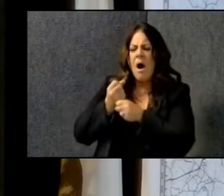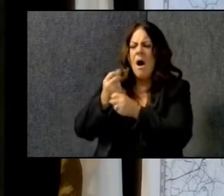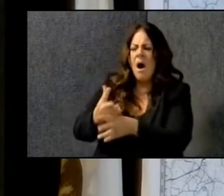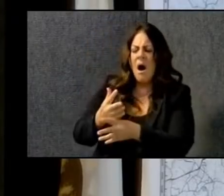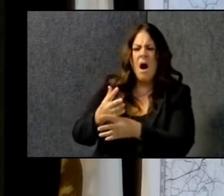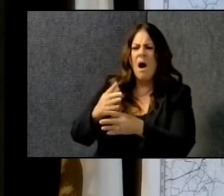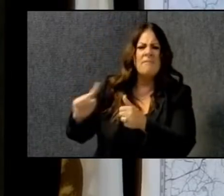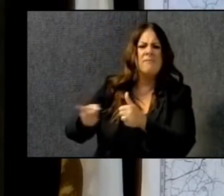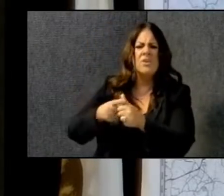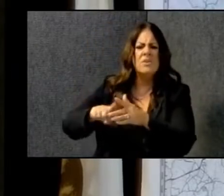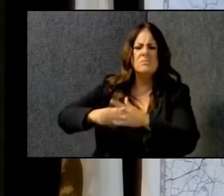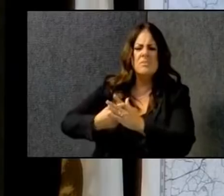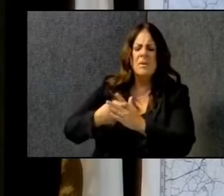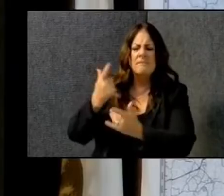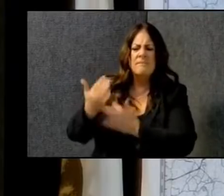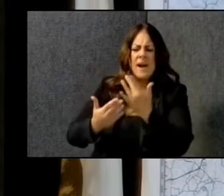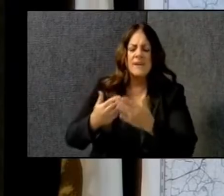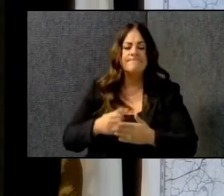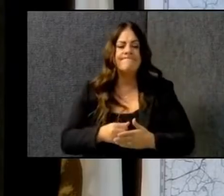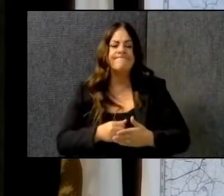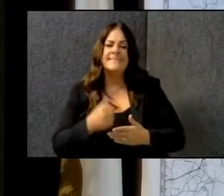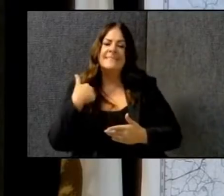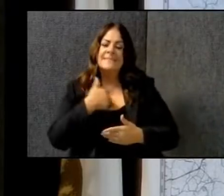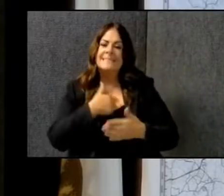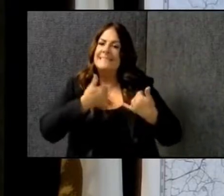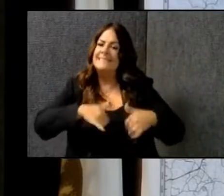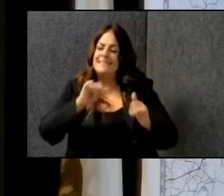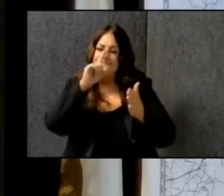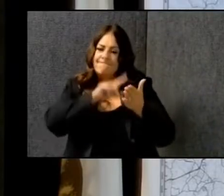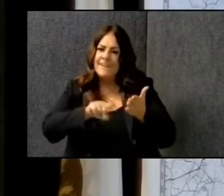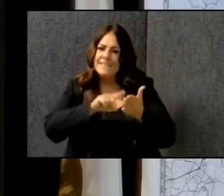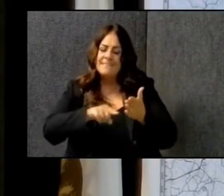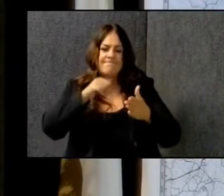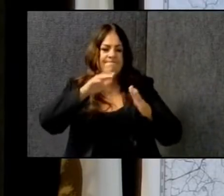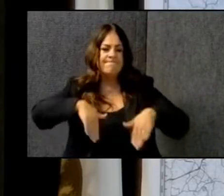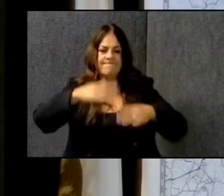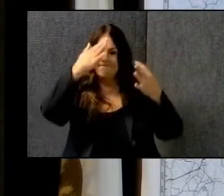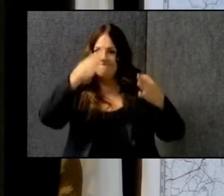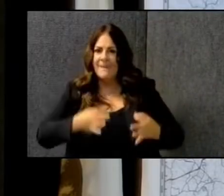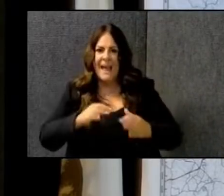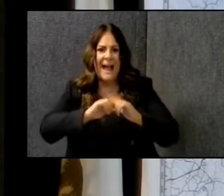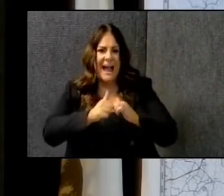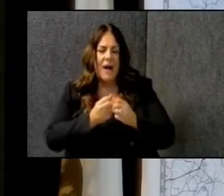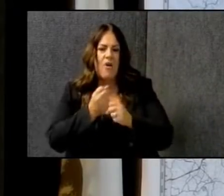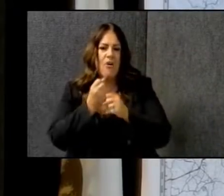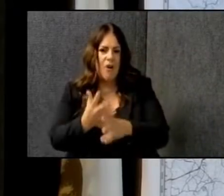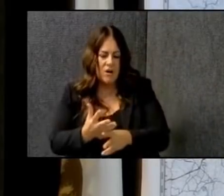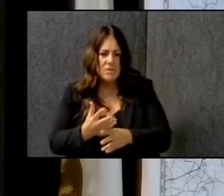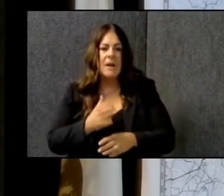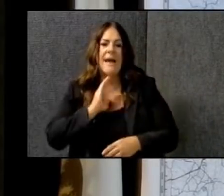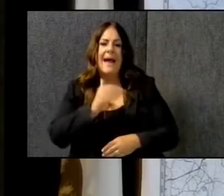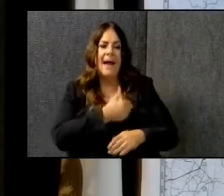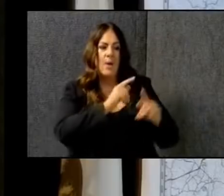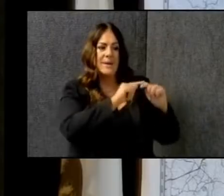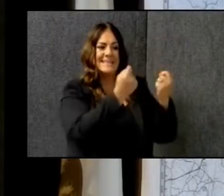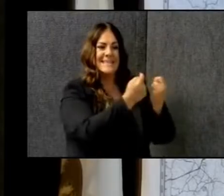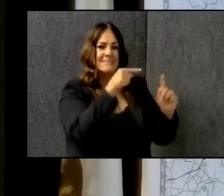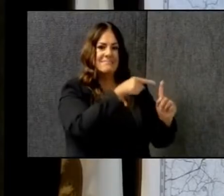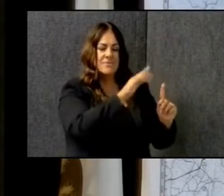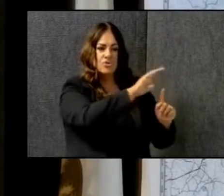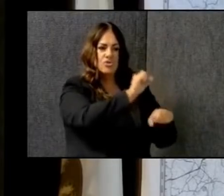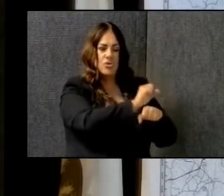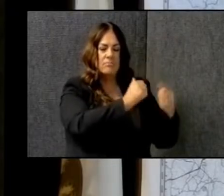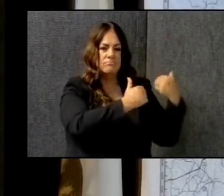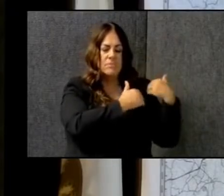right now our fire continues to be undetermined. We do have the El Dorado National Forest's fire investigation team is working on that fire and